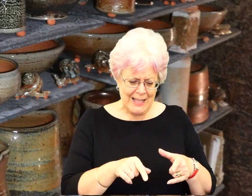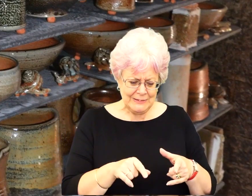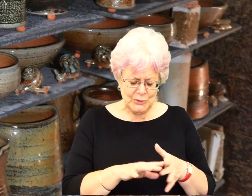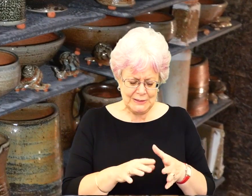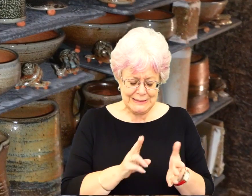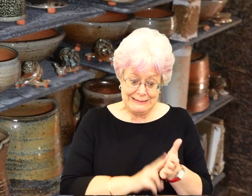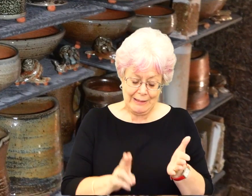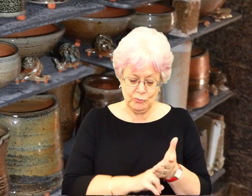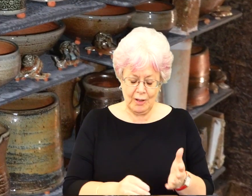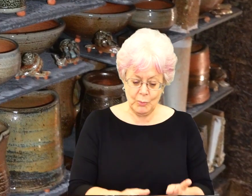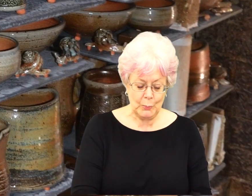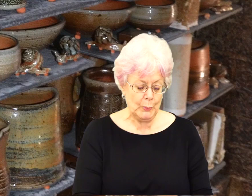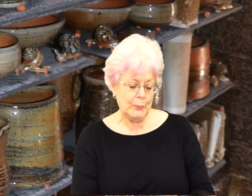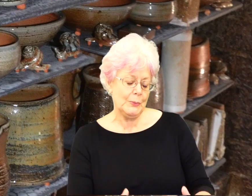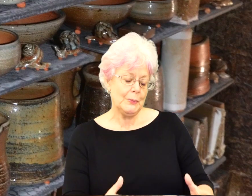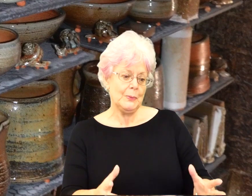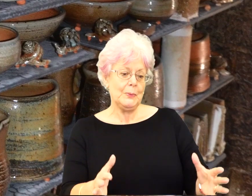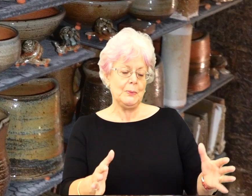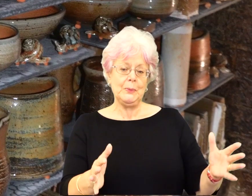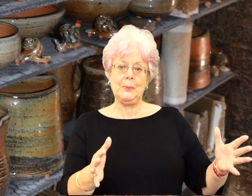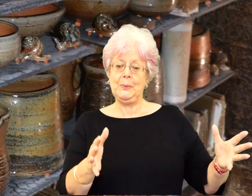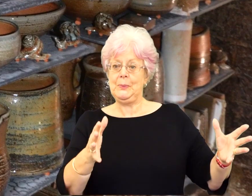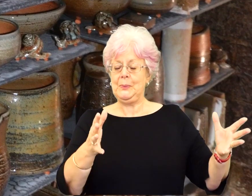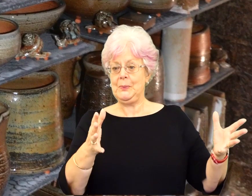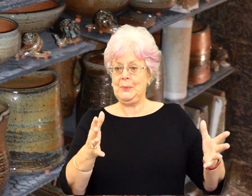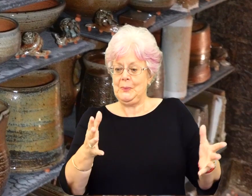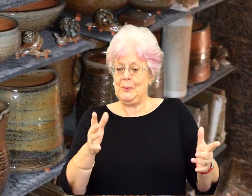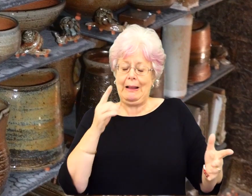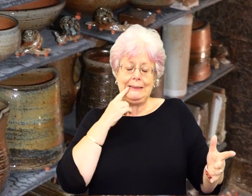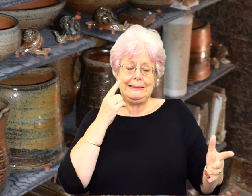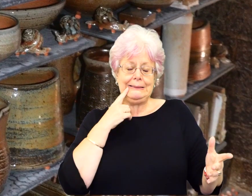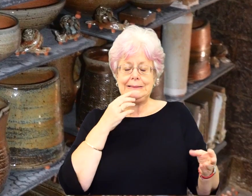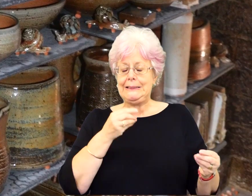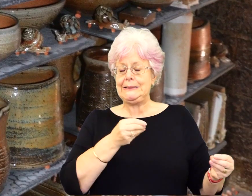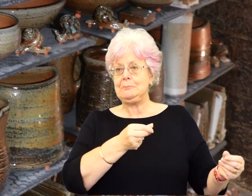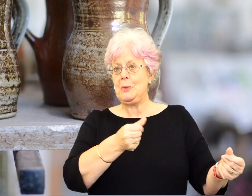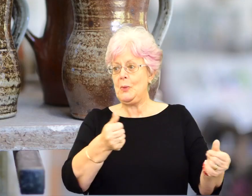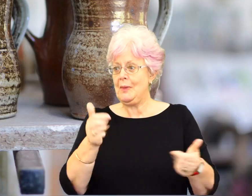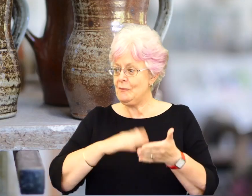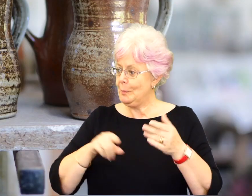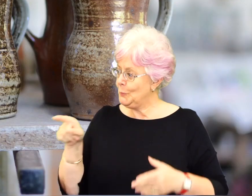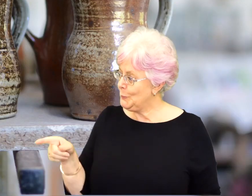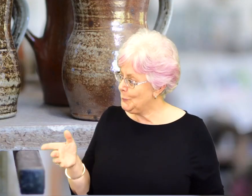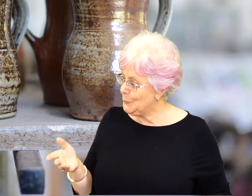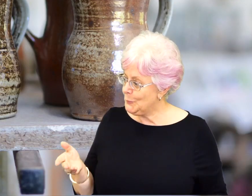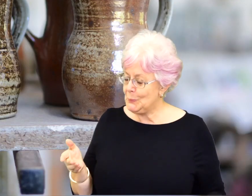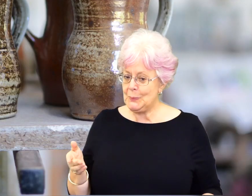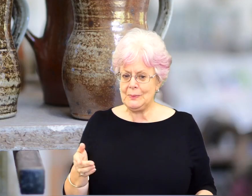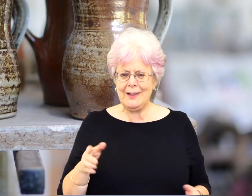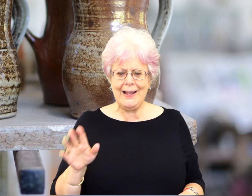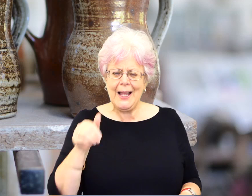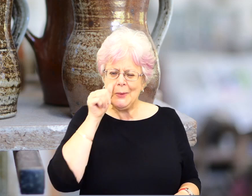to say. It was such natural ease that you were throwing on the wheel. And I know you